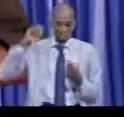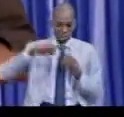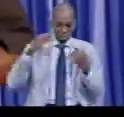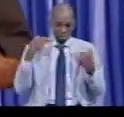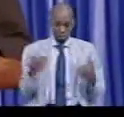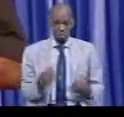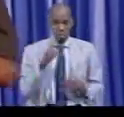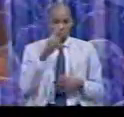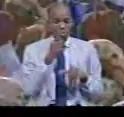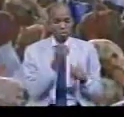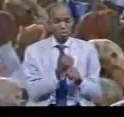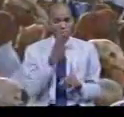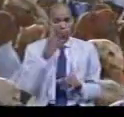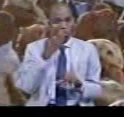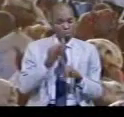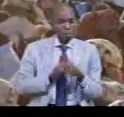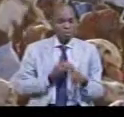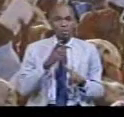Bible,